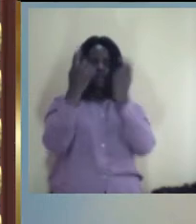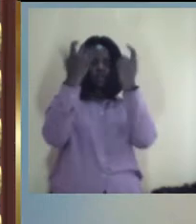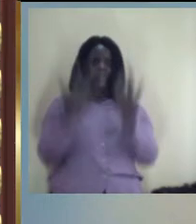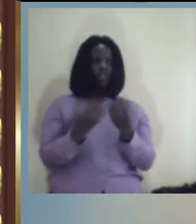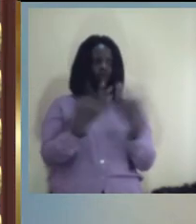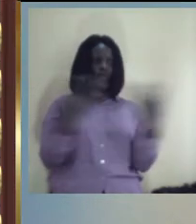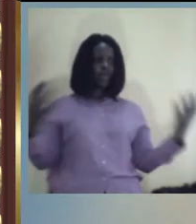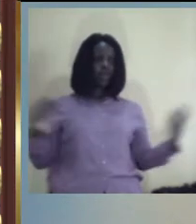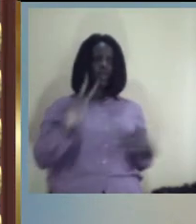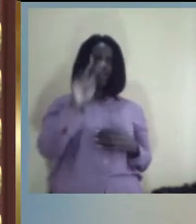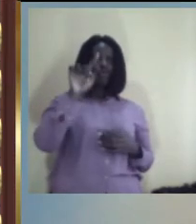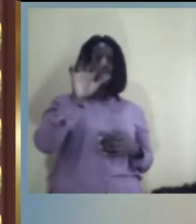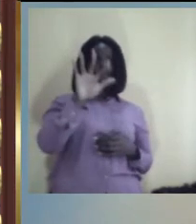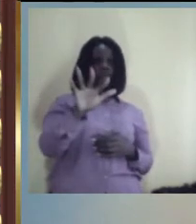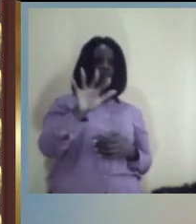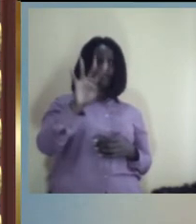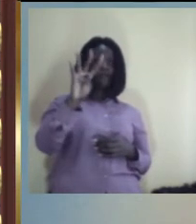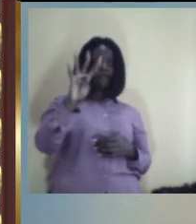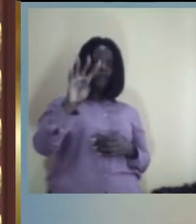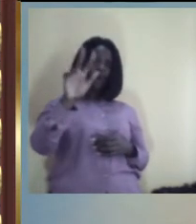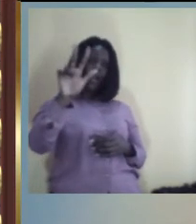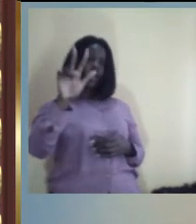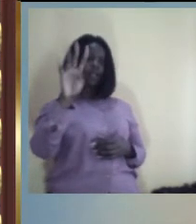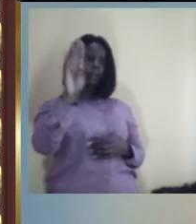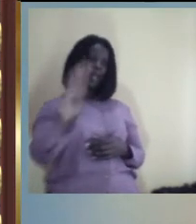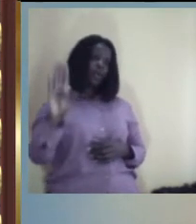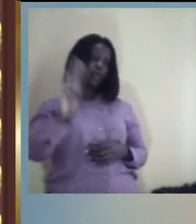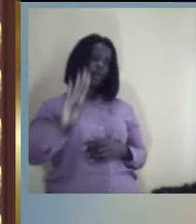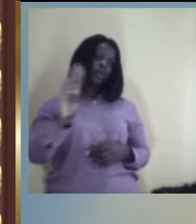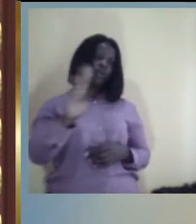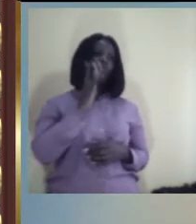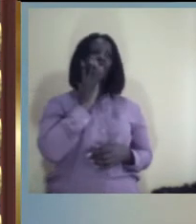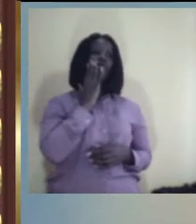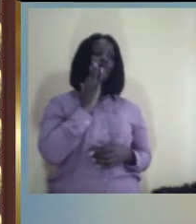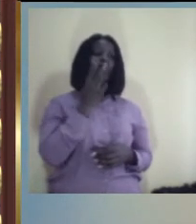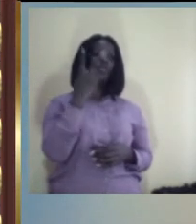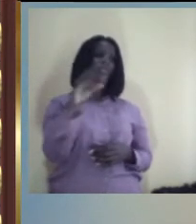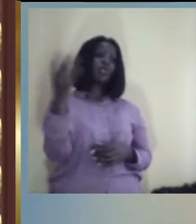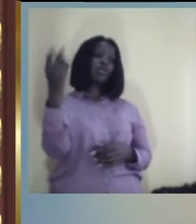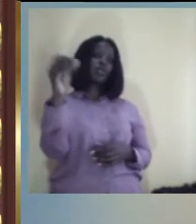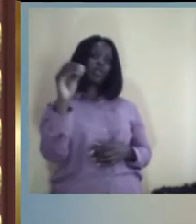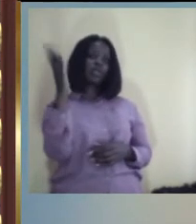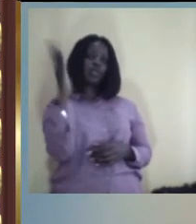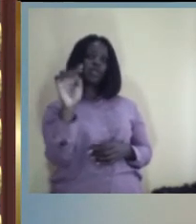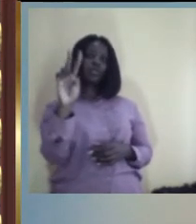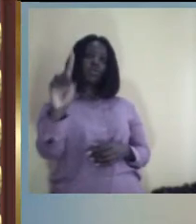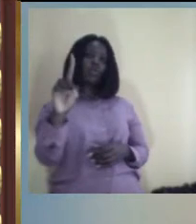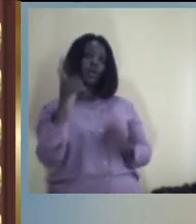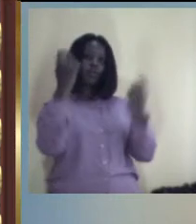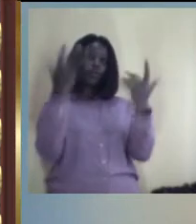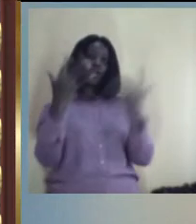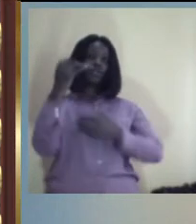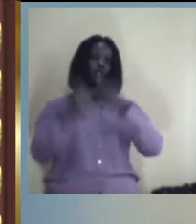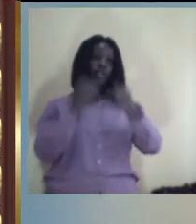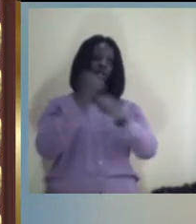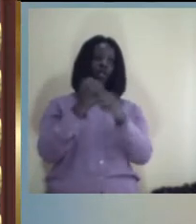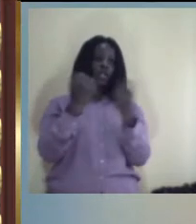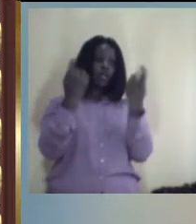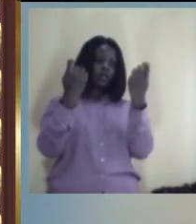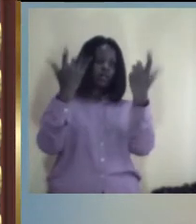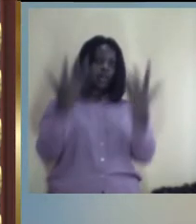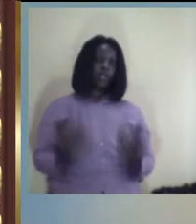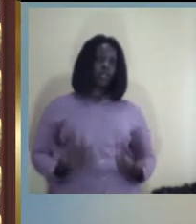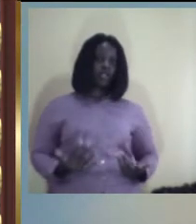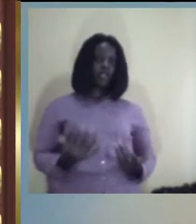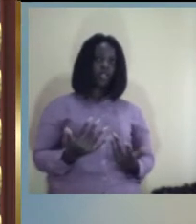of 2.548 billion for the 2020-21 financial year. The budget has been allocated